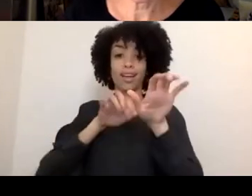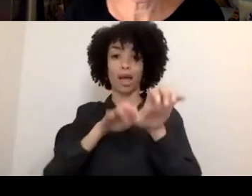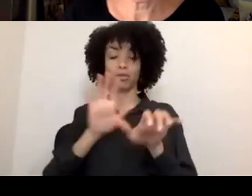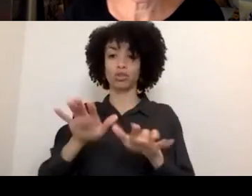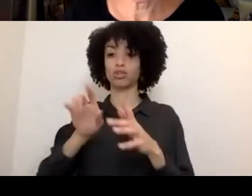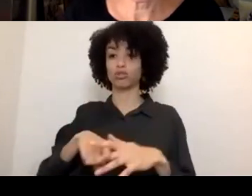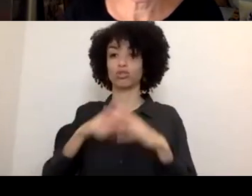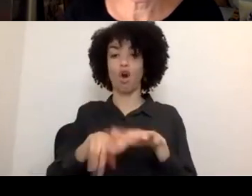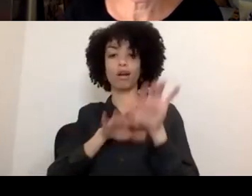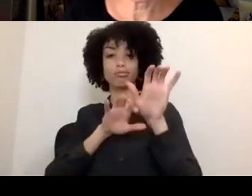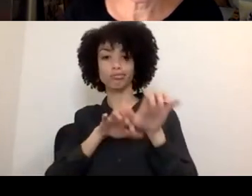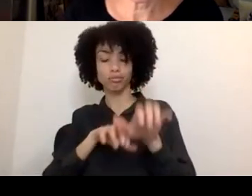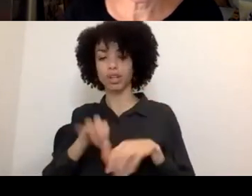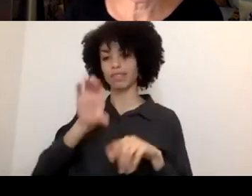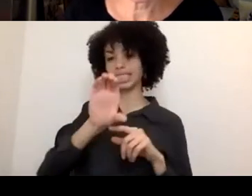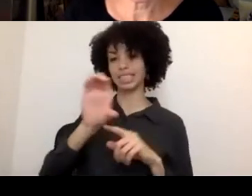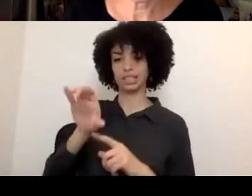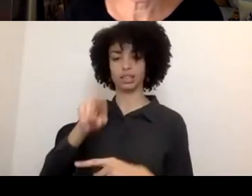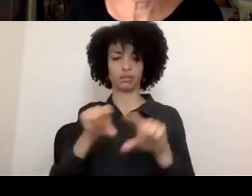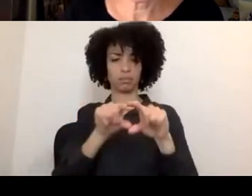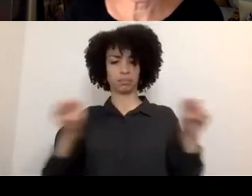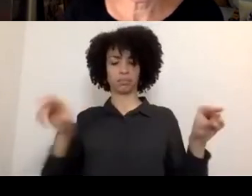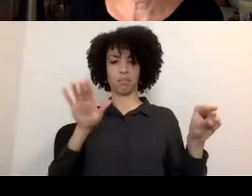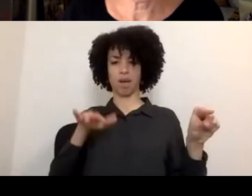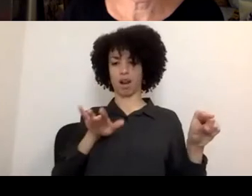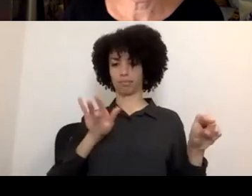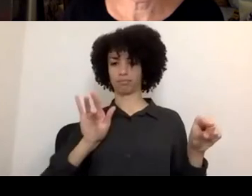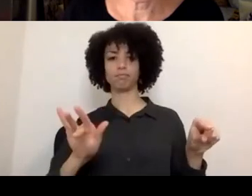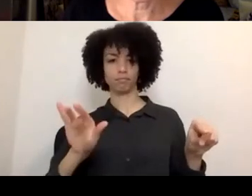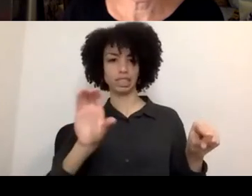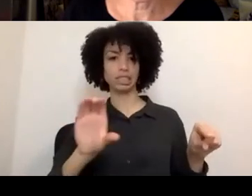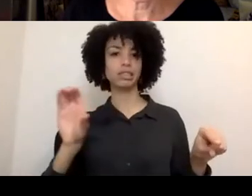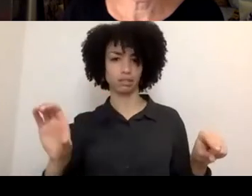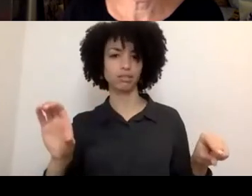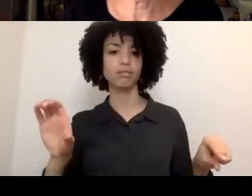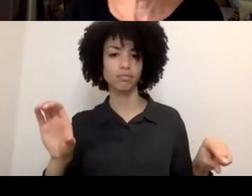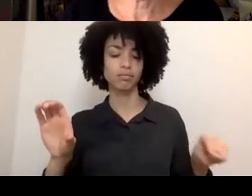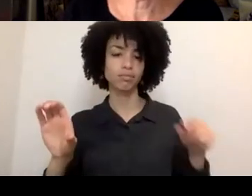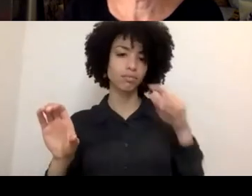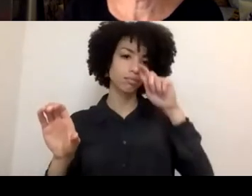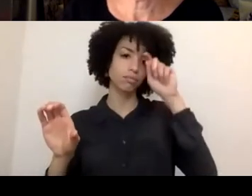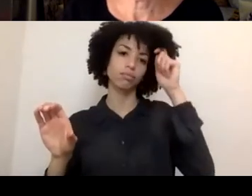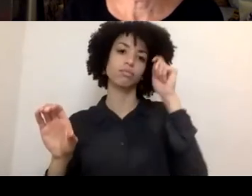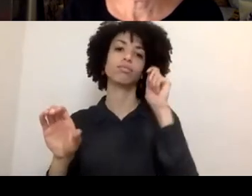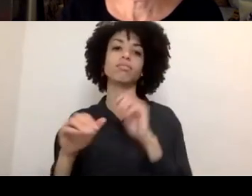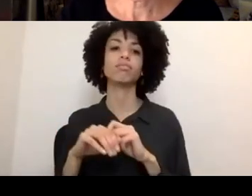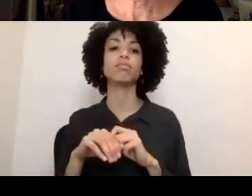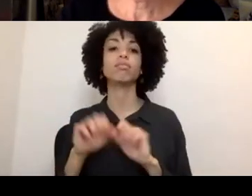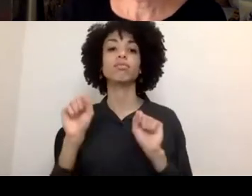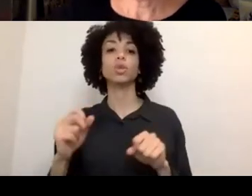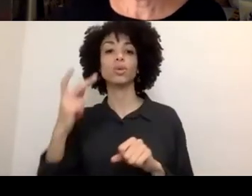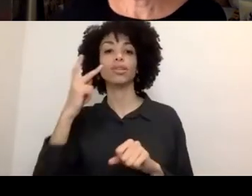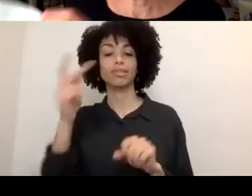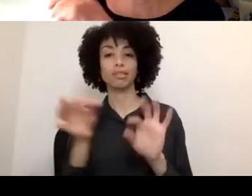viewers. Typically, this is visible at the bottom of your Zoom pane. Viewers can then click on subtitles next to the CC button to display